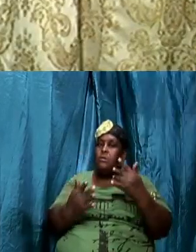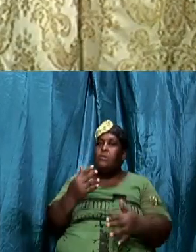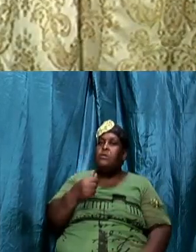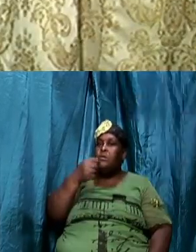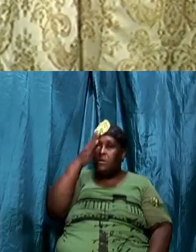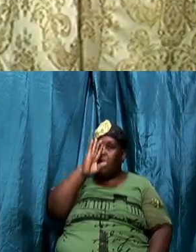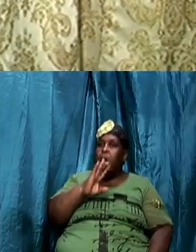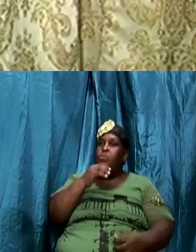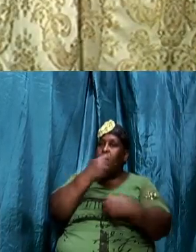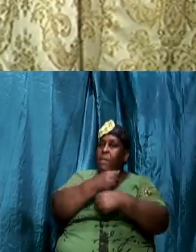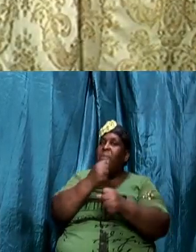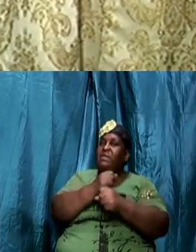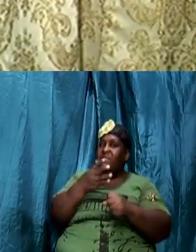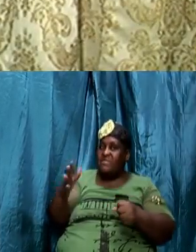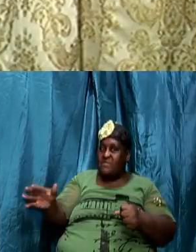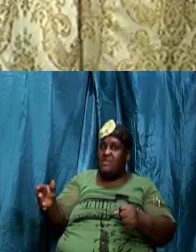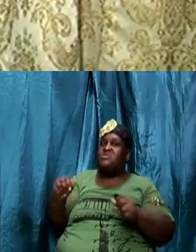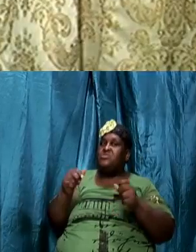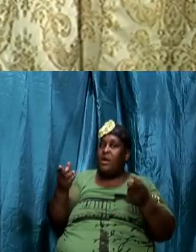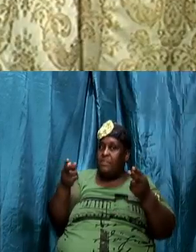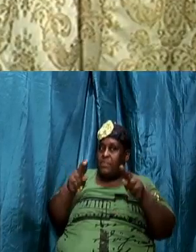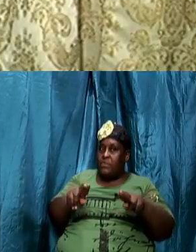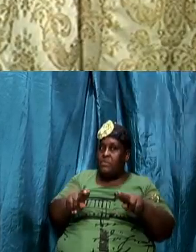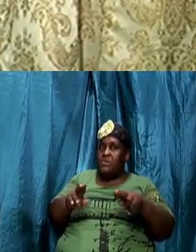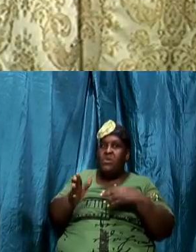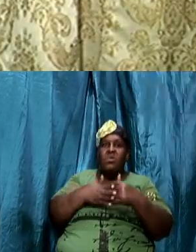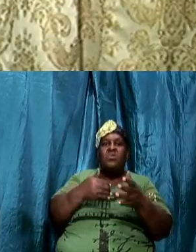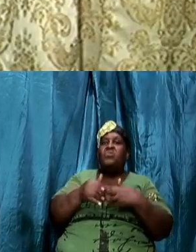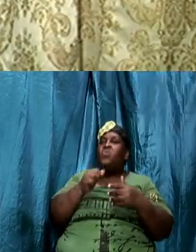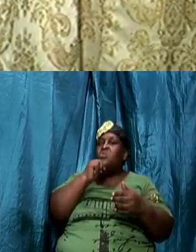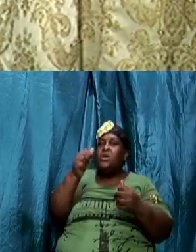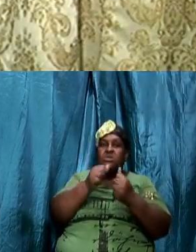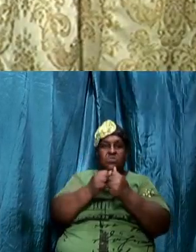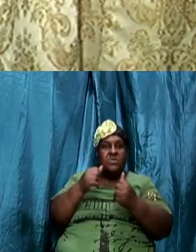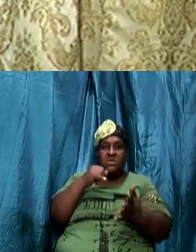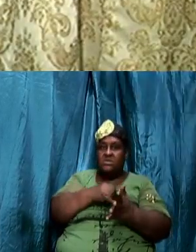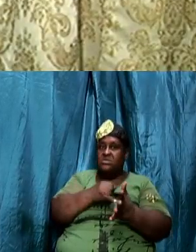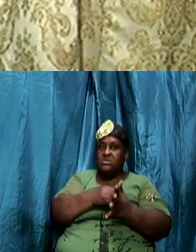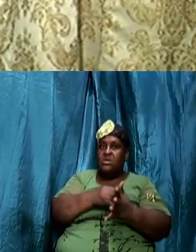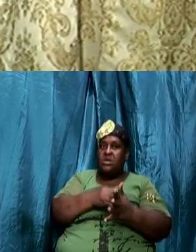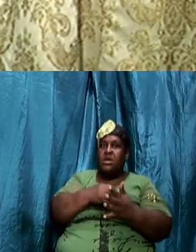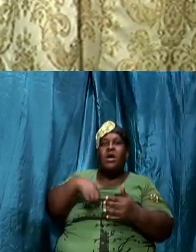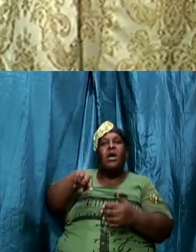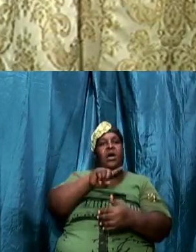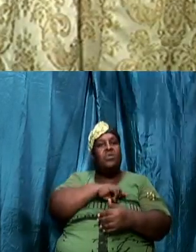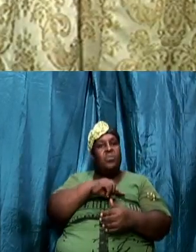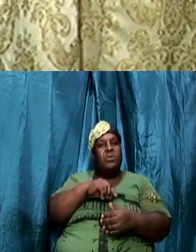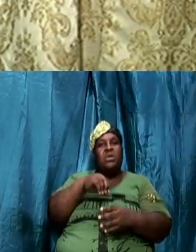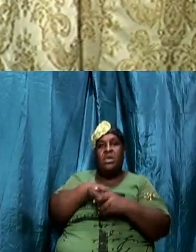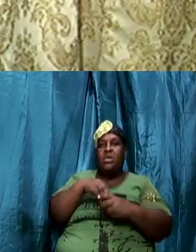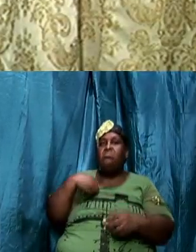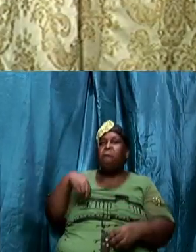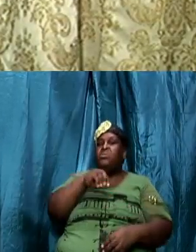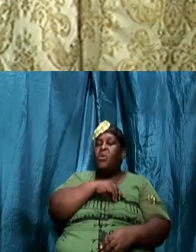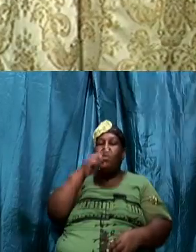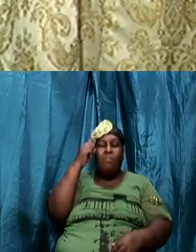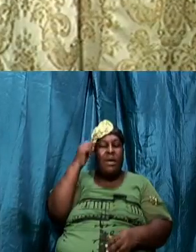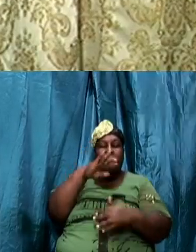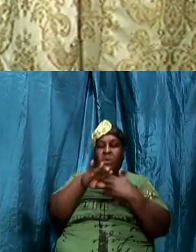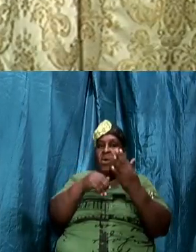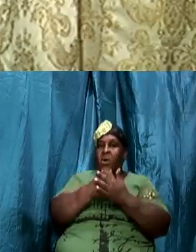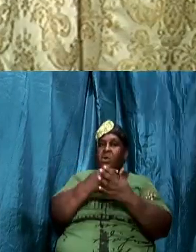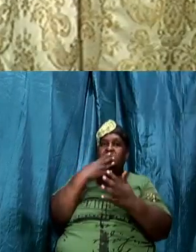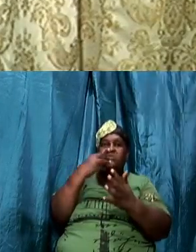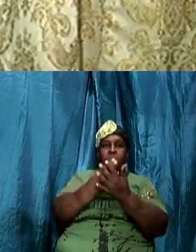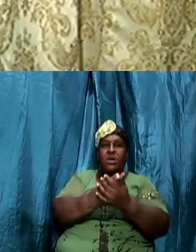God will allow the thing to go on even though he's not with it. And we, in our minds, crazy enough to believe that all is well.